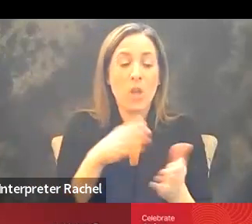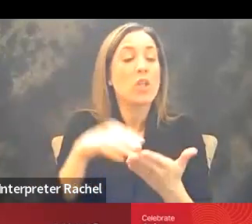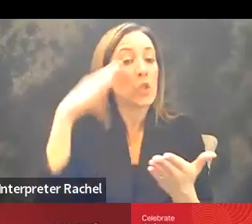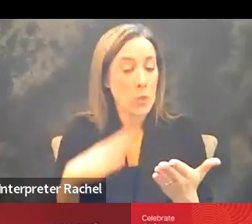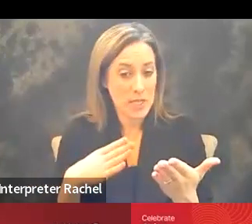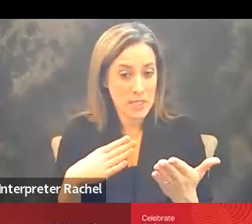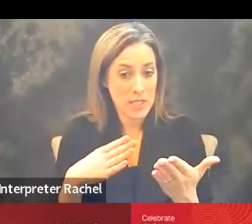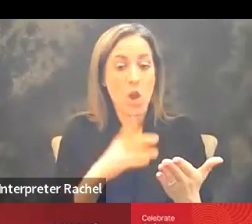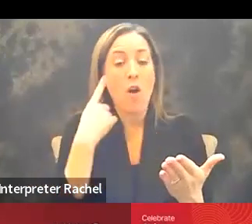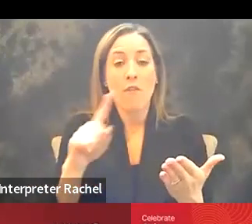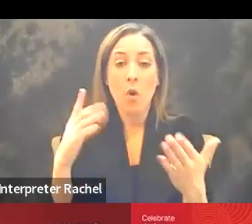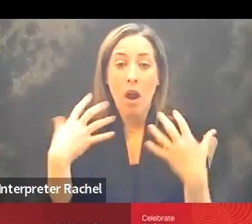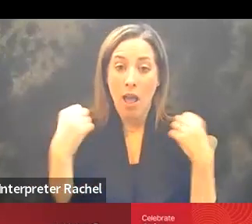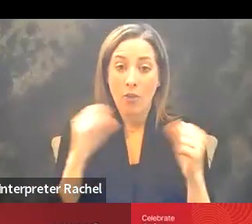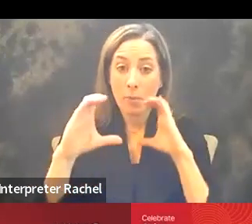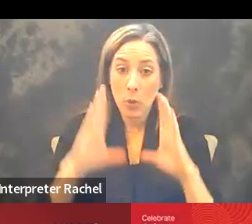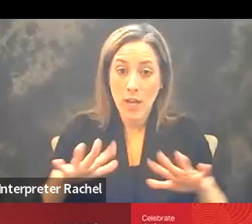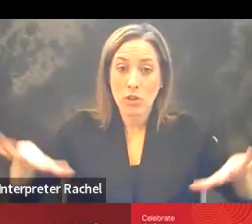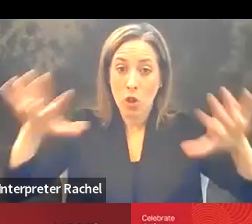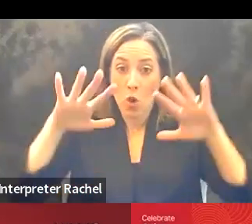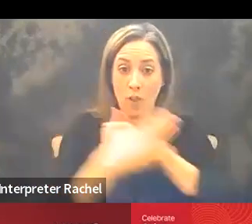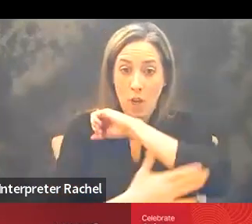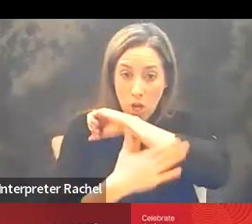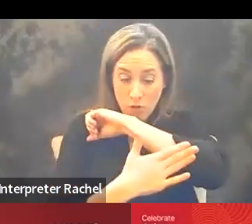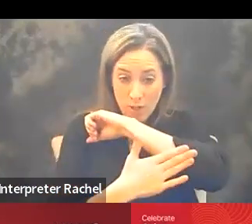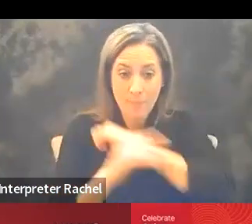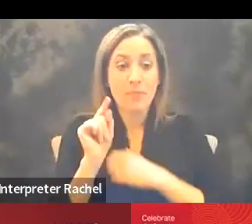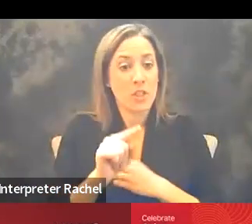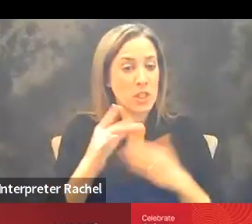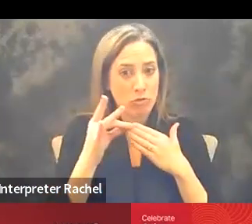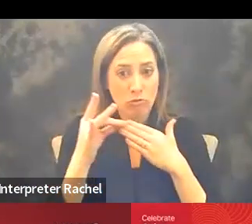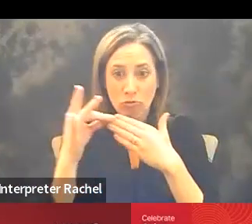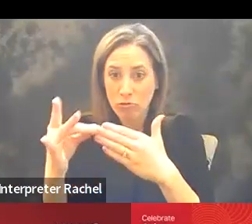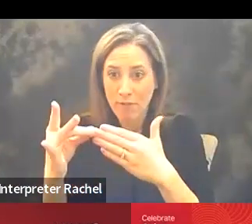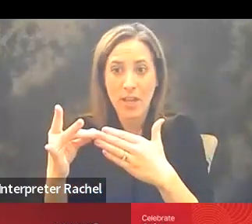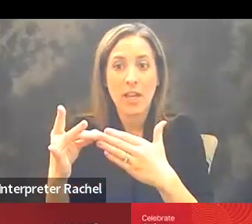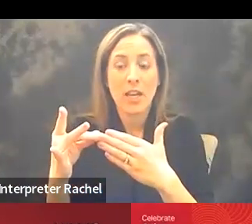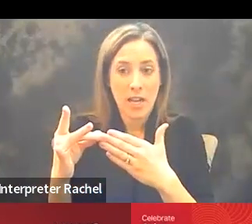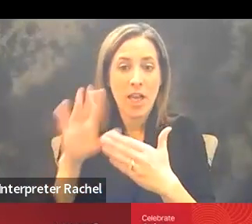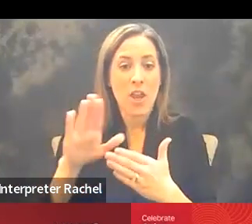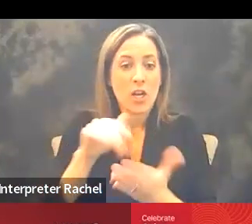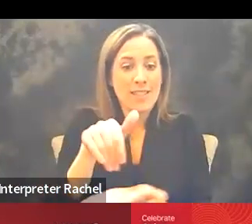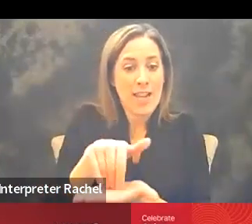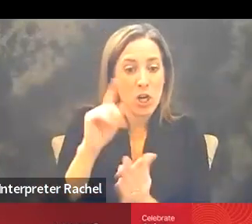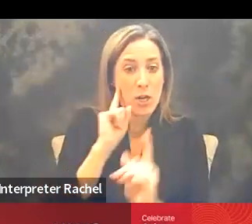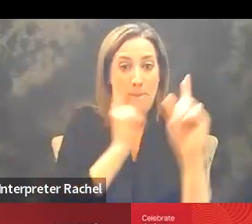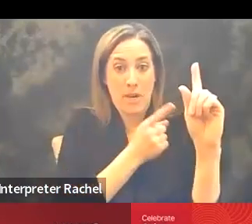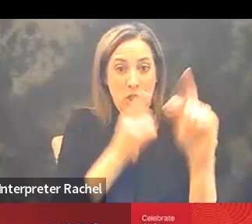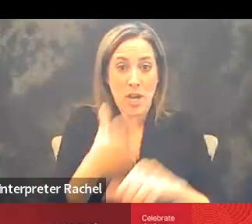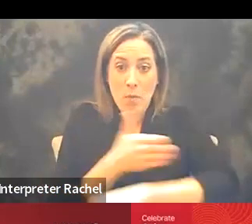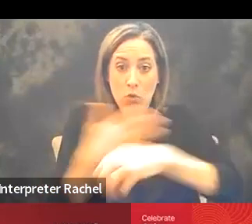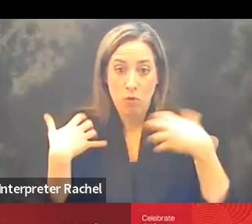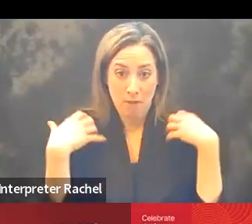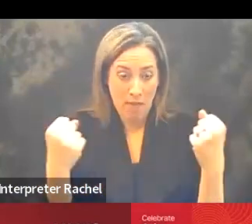students and for health communicators across the country. She is driven by the center's mission to improve health